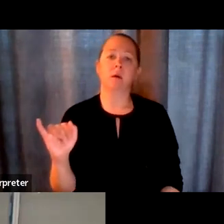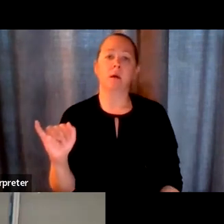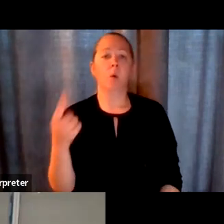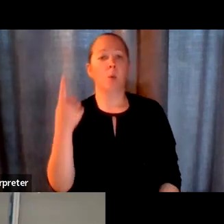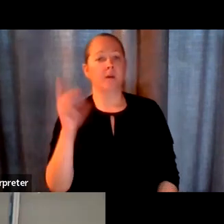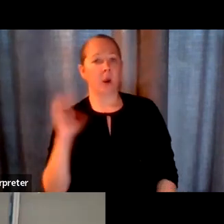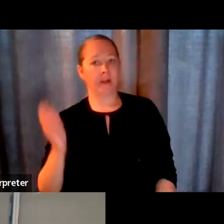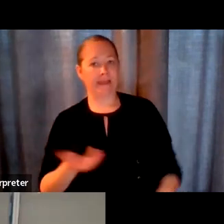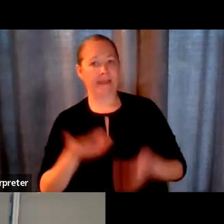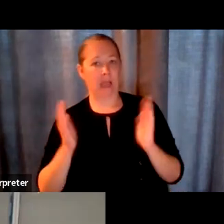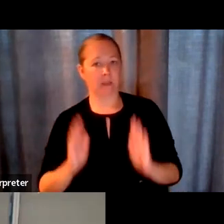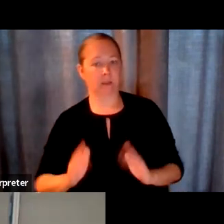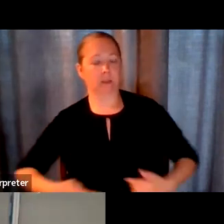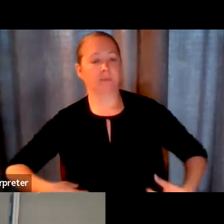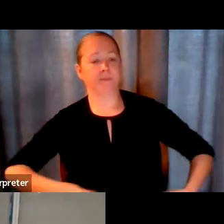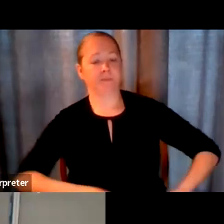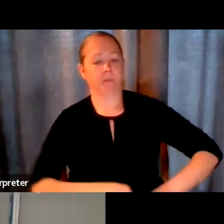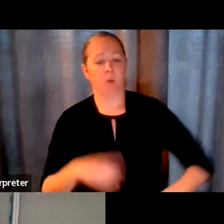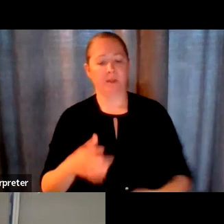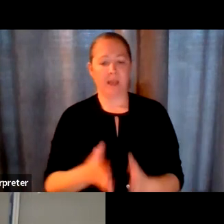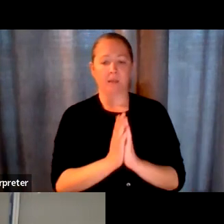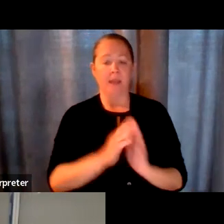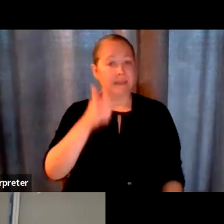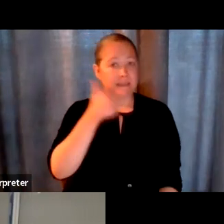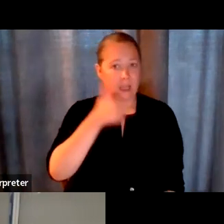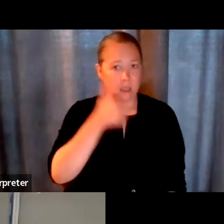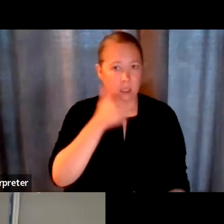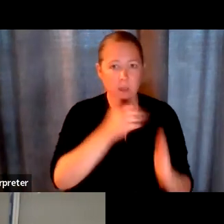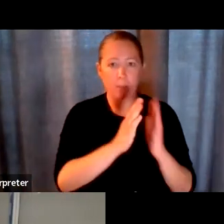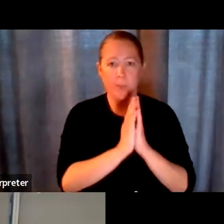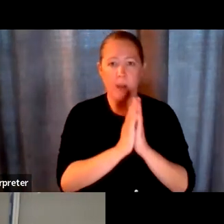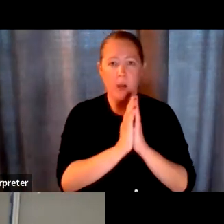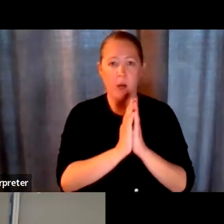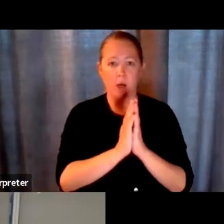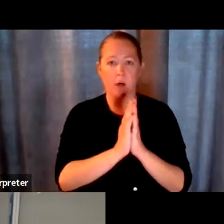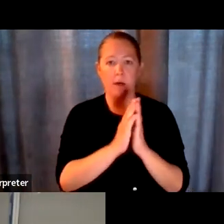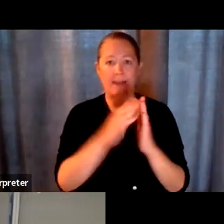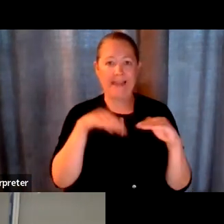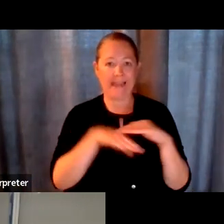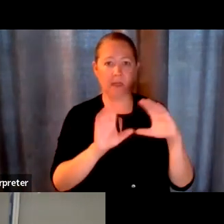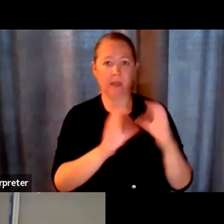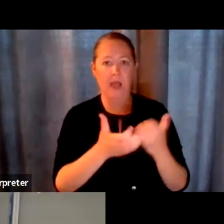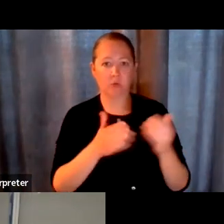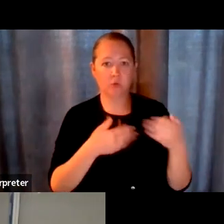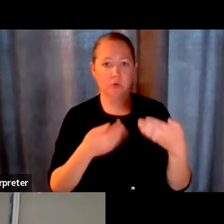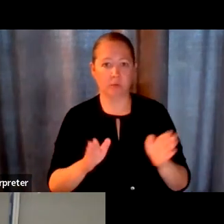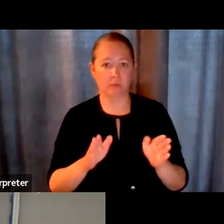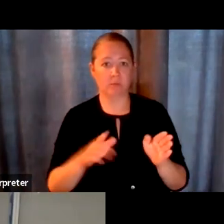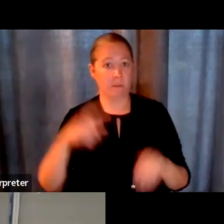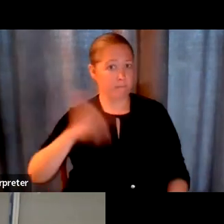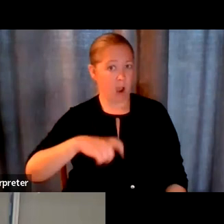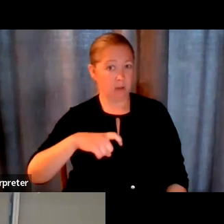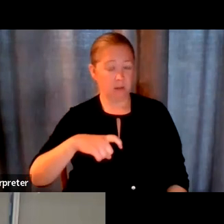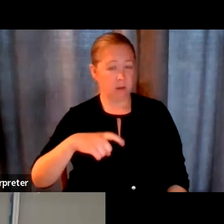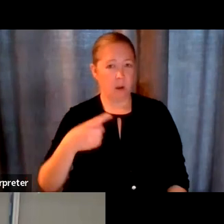guests, is daily prayer in classrooms like imminent, or is that a precedent that is